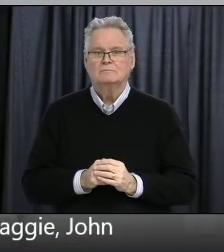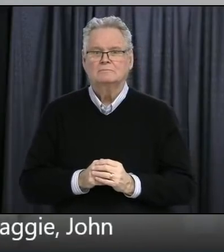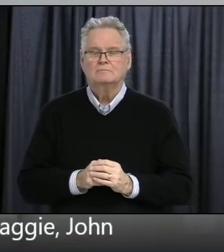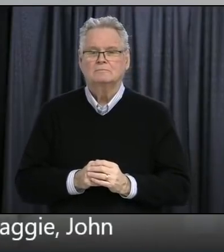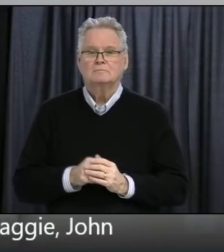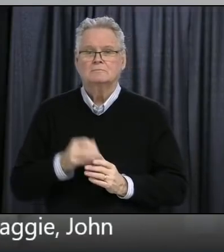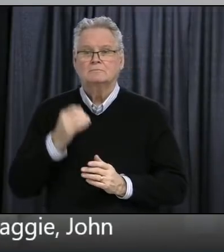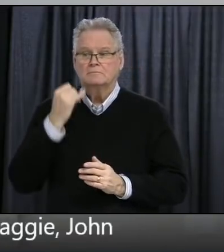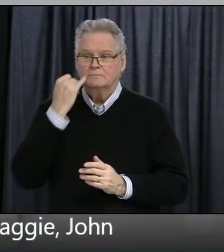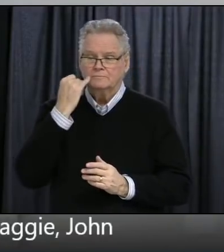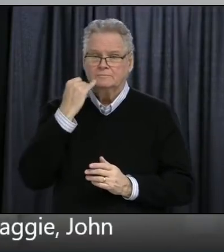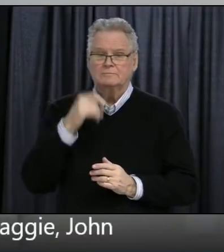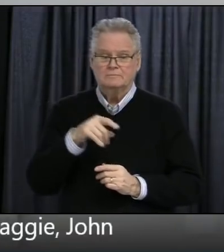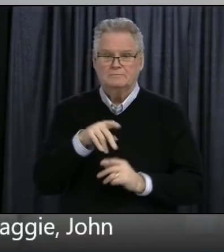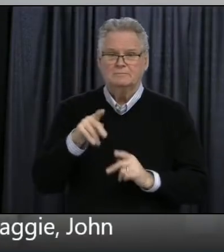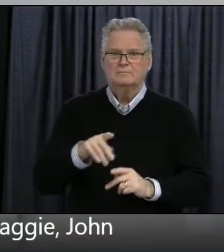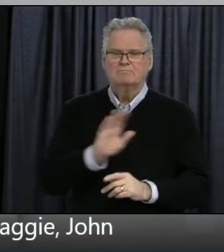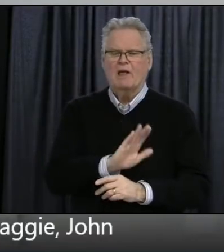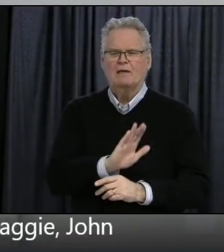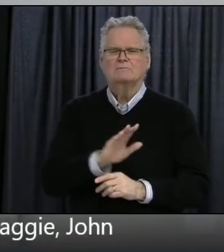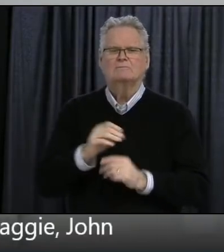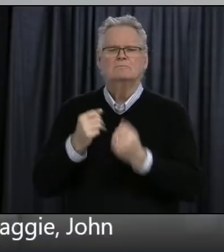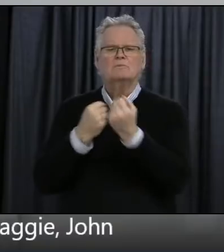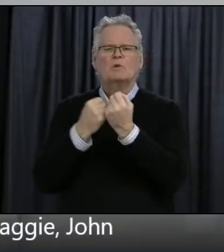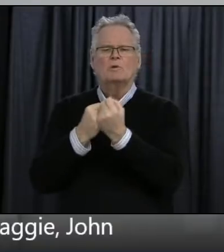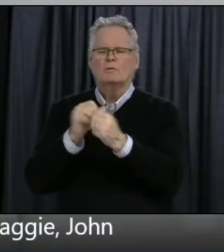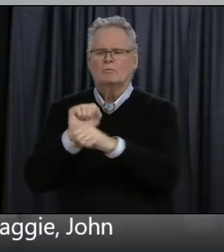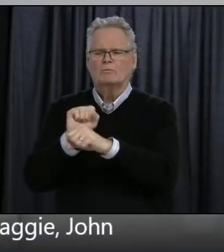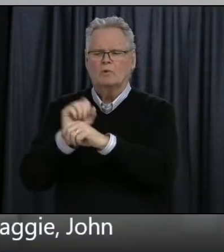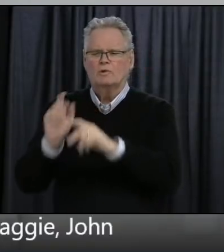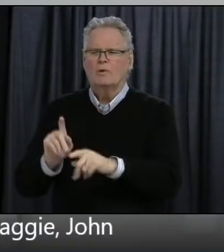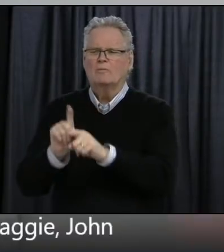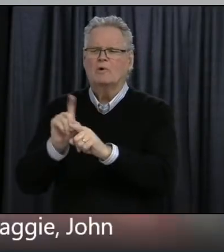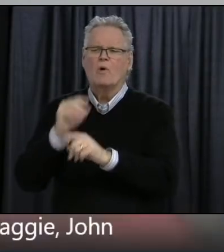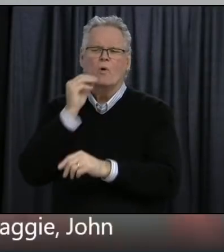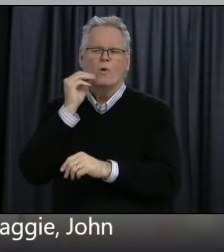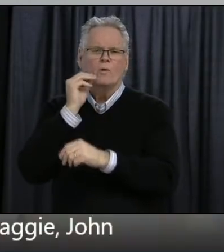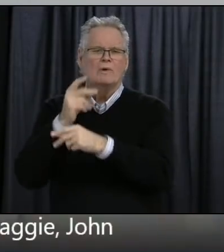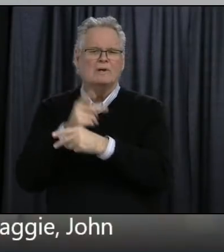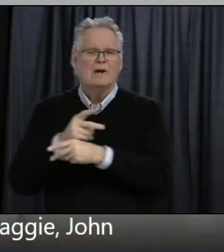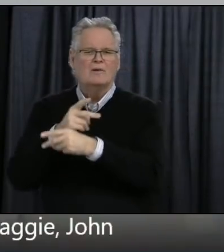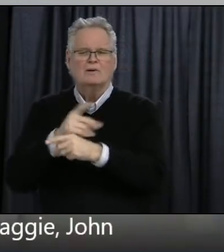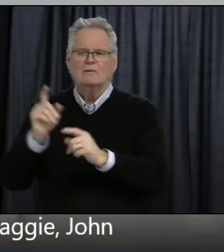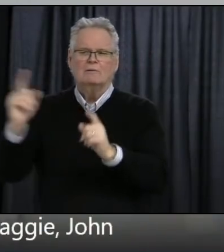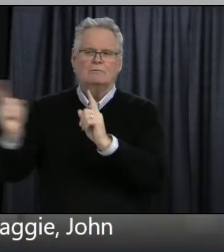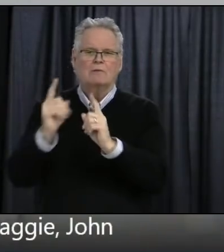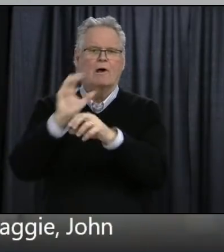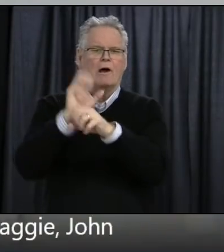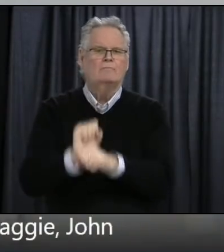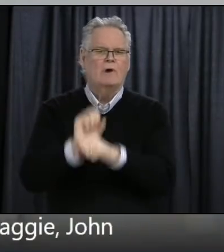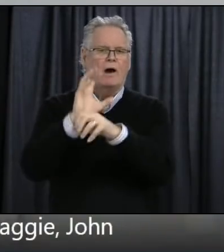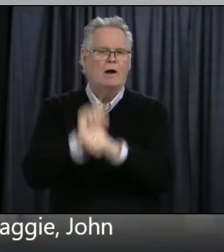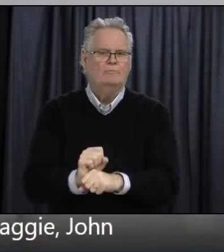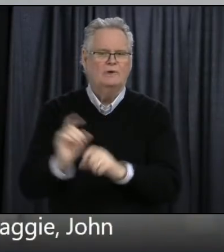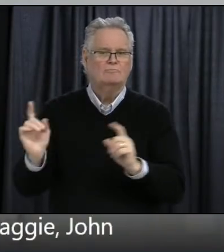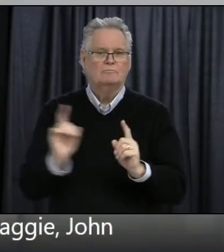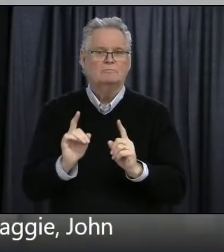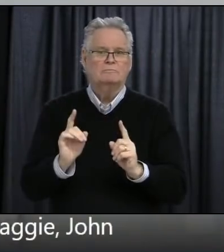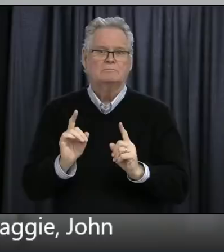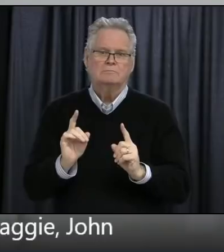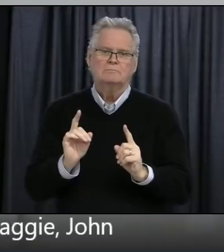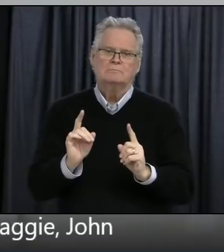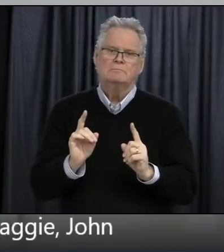unit, because there may also be issues on the unit itself in terms of, is this a COVID ward, for example? So it's